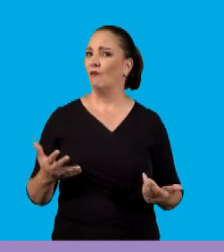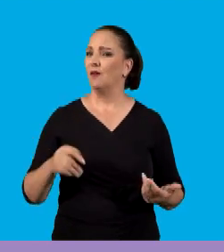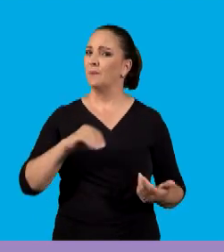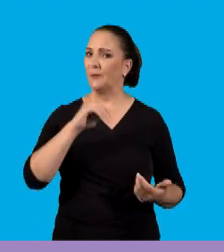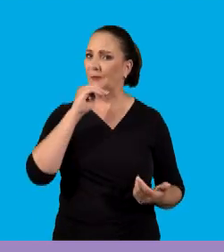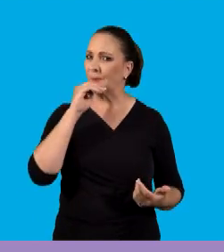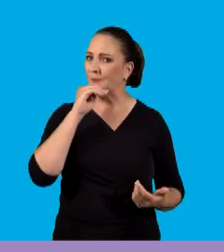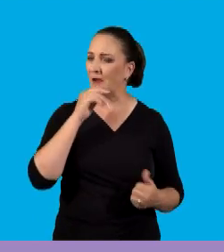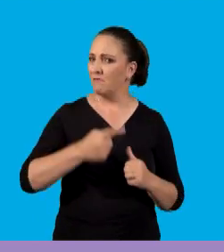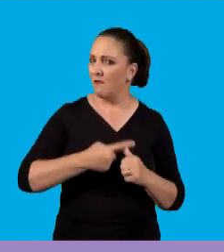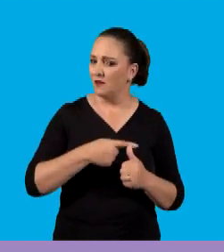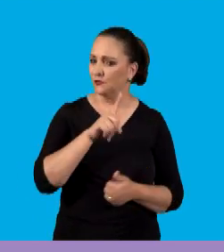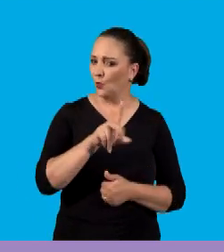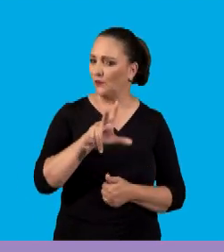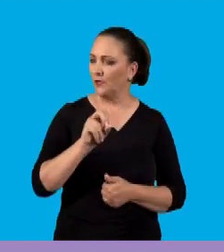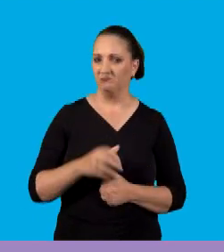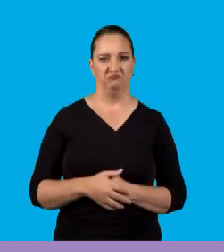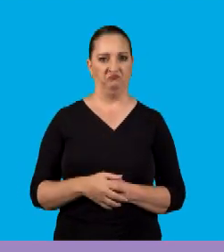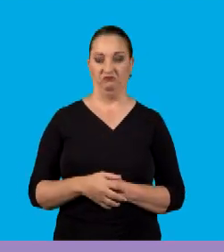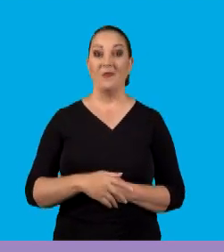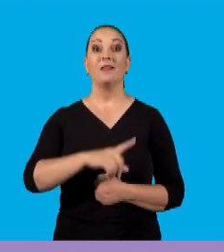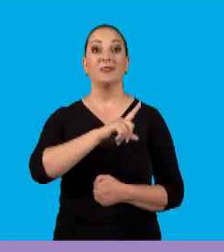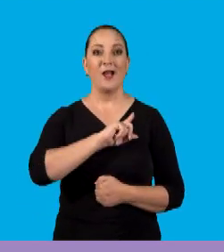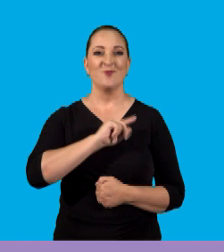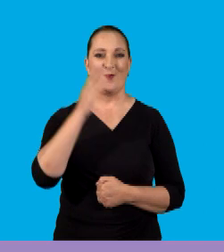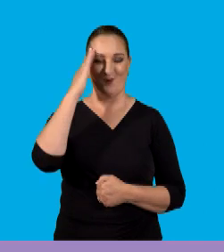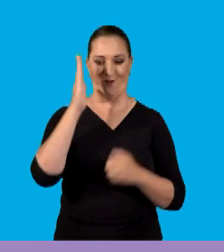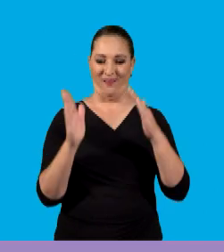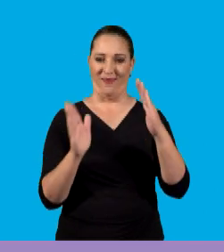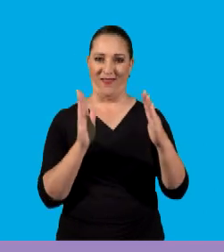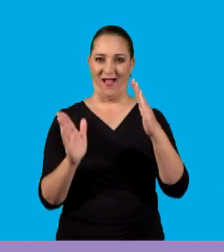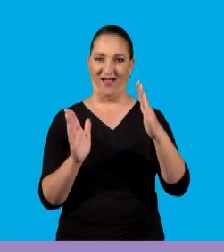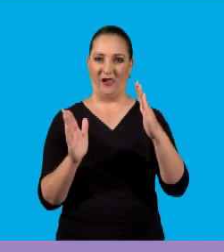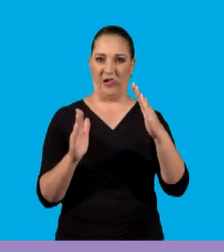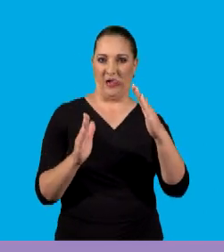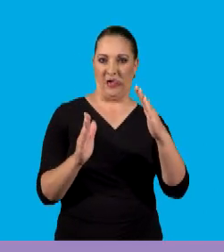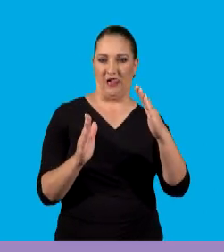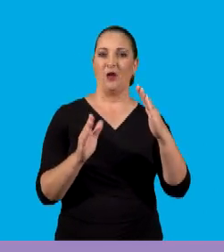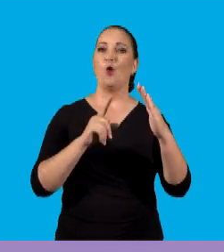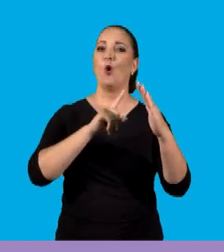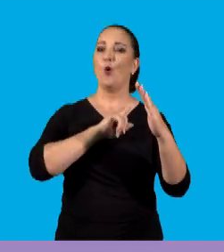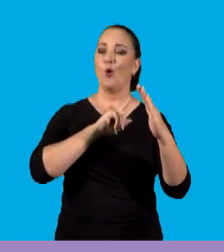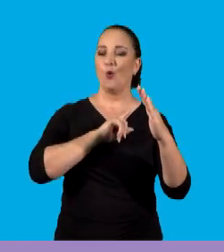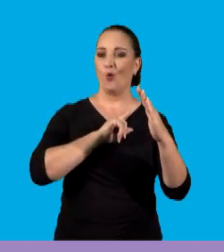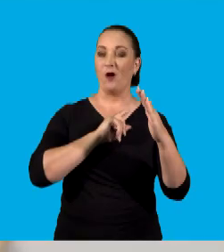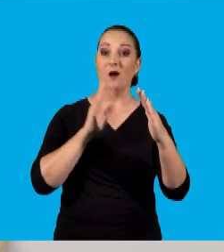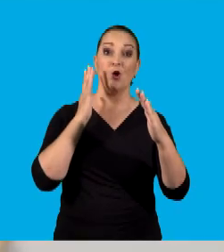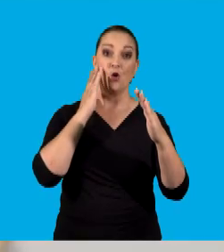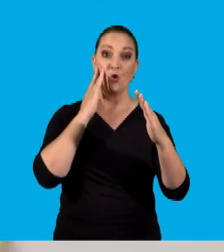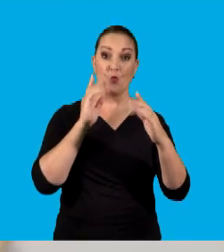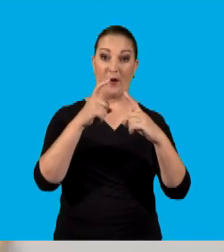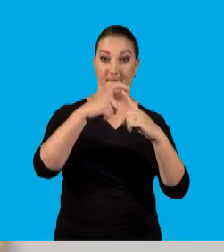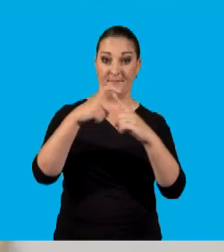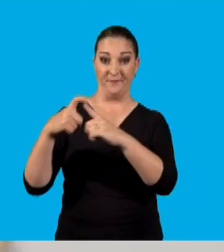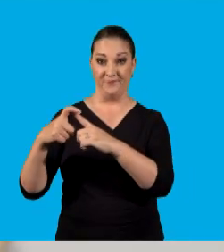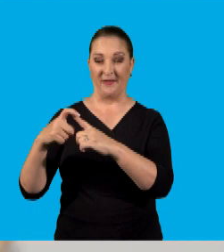us 180. Therefore, these two lines are not parallel, because if it gave us 180, then it would make